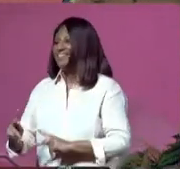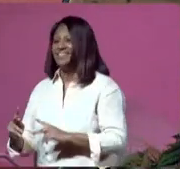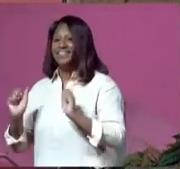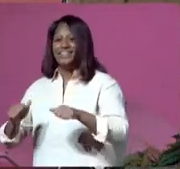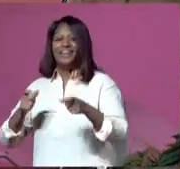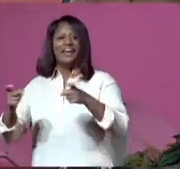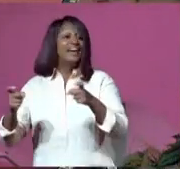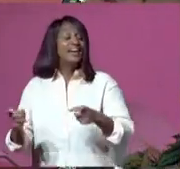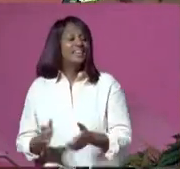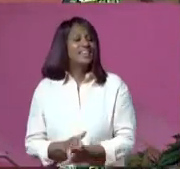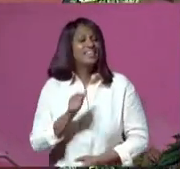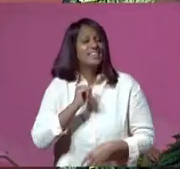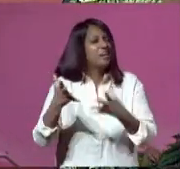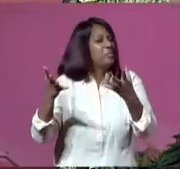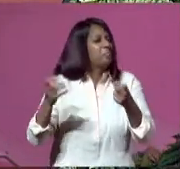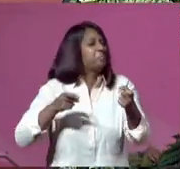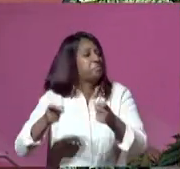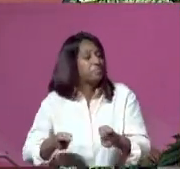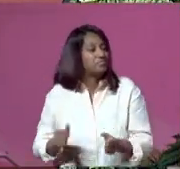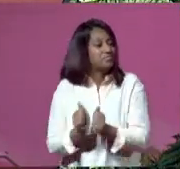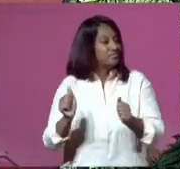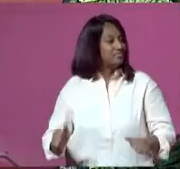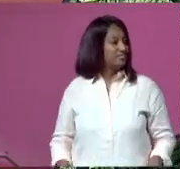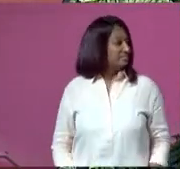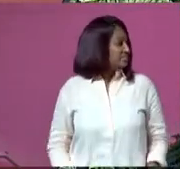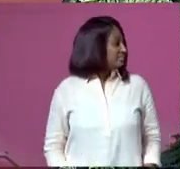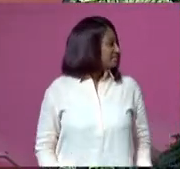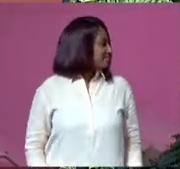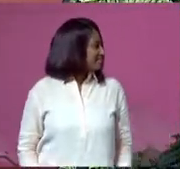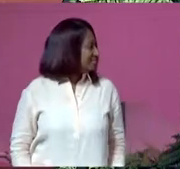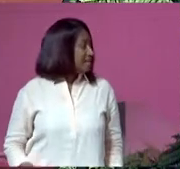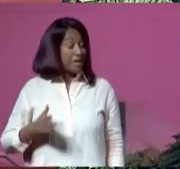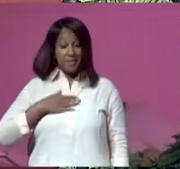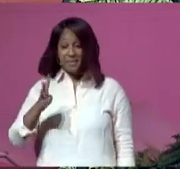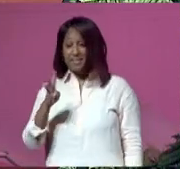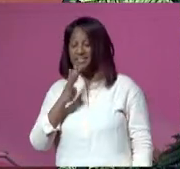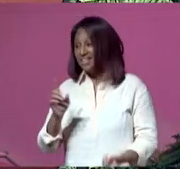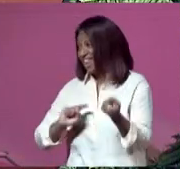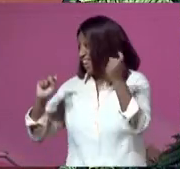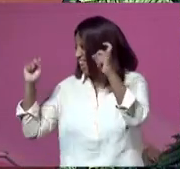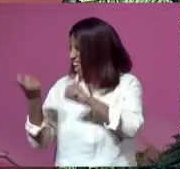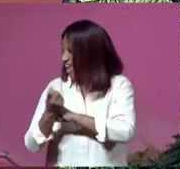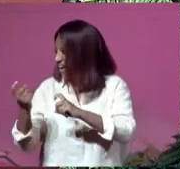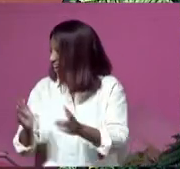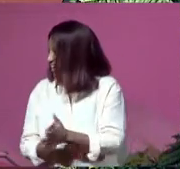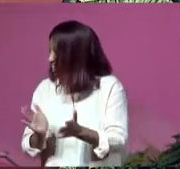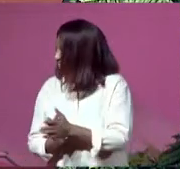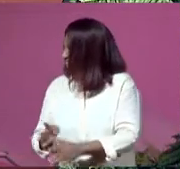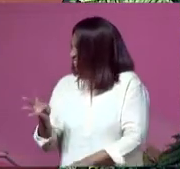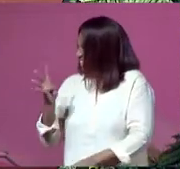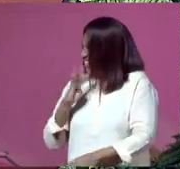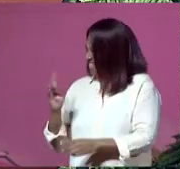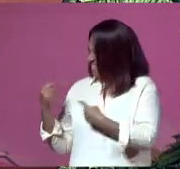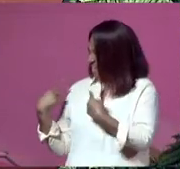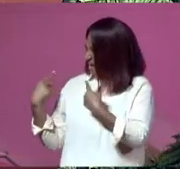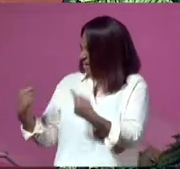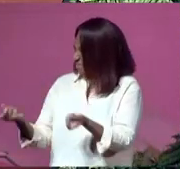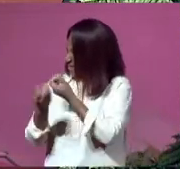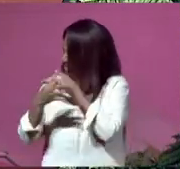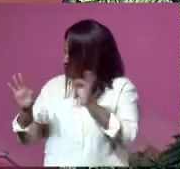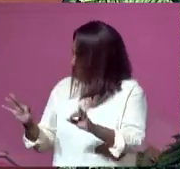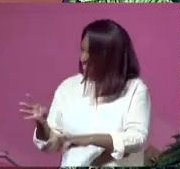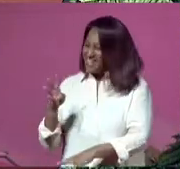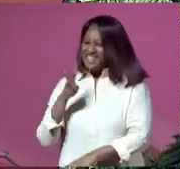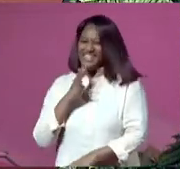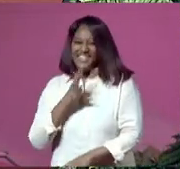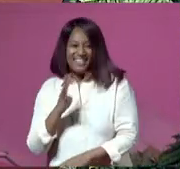I never would have faced. My talk has changed. I talk like I've been delivered. I talk